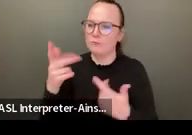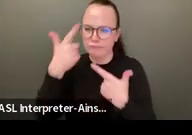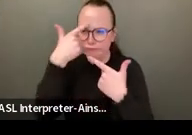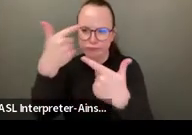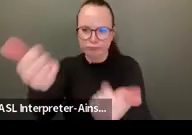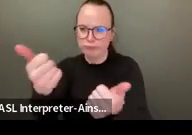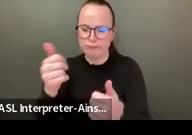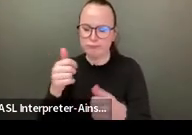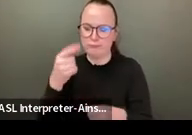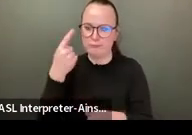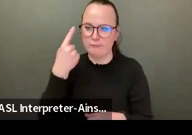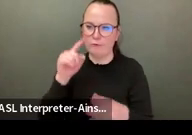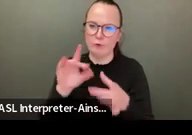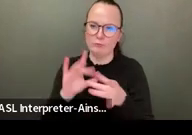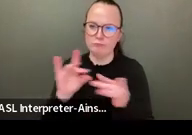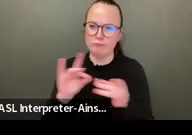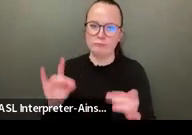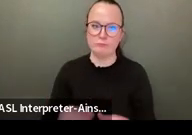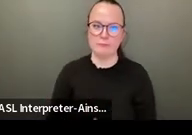that,